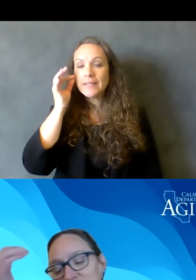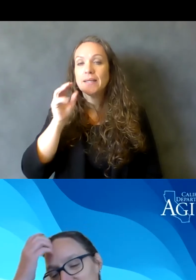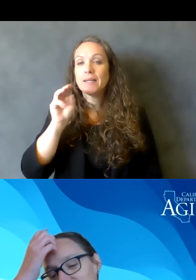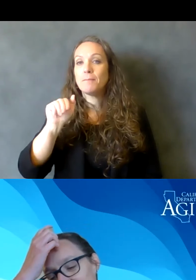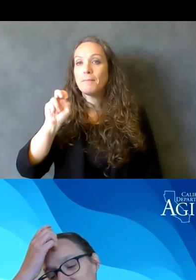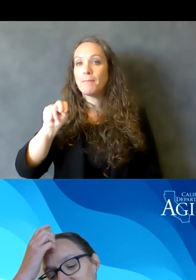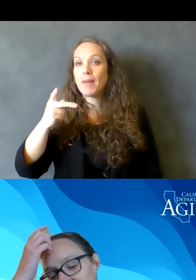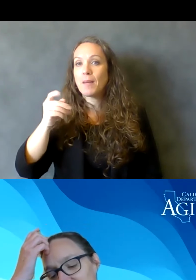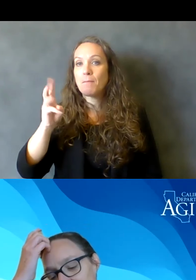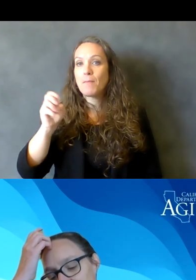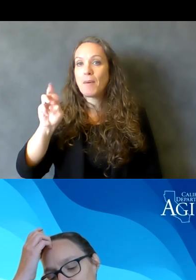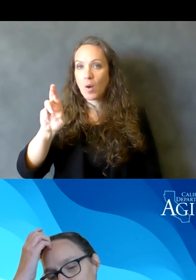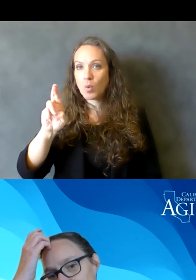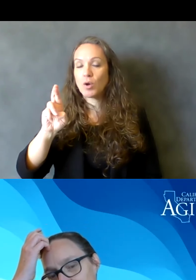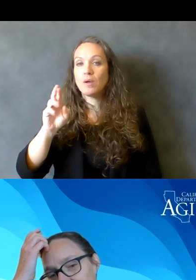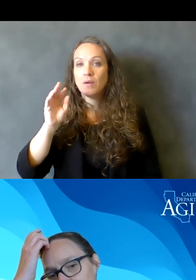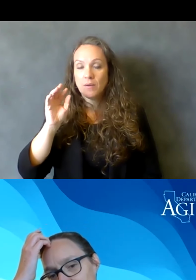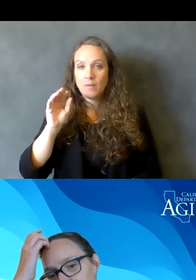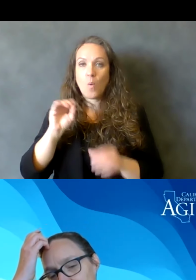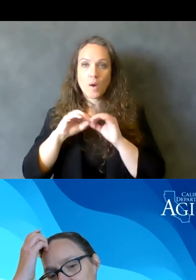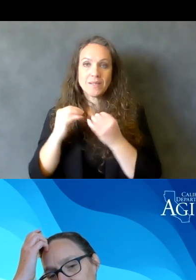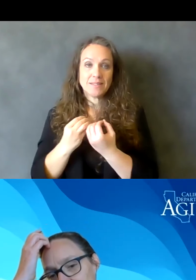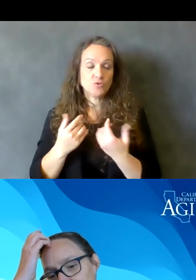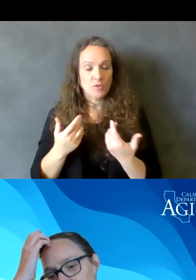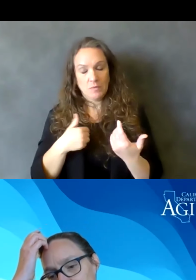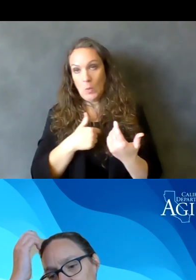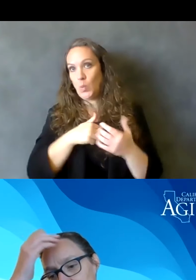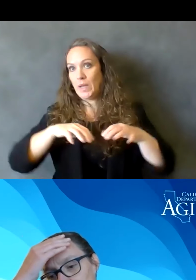organization, and we do a lot of